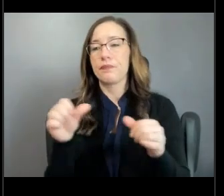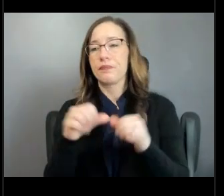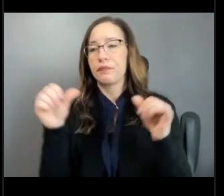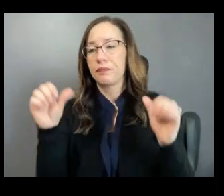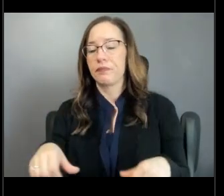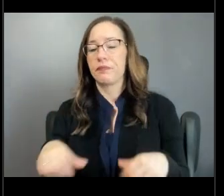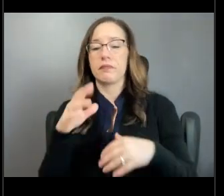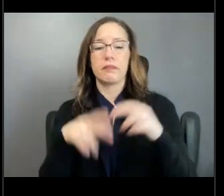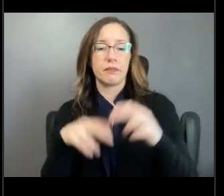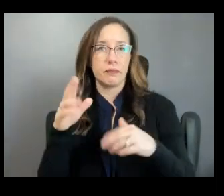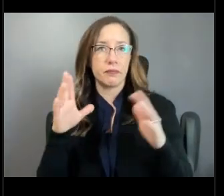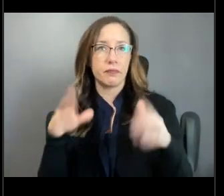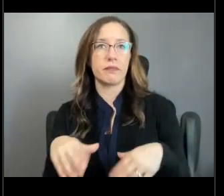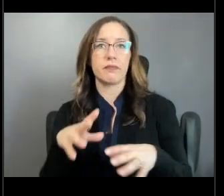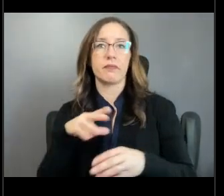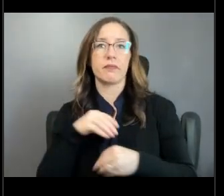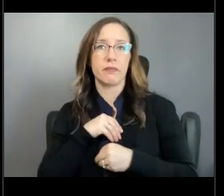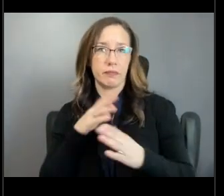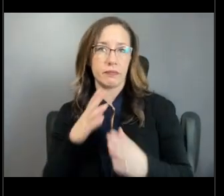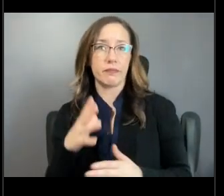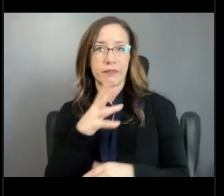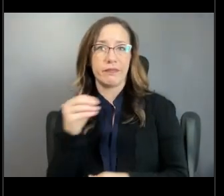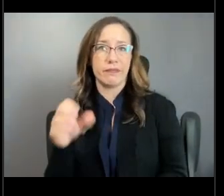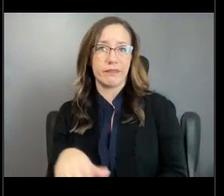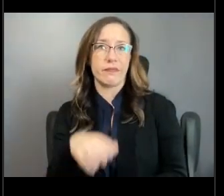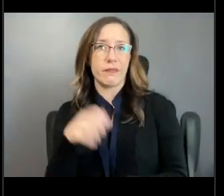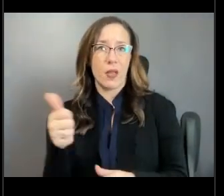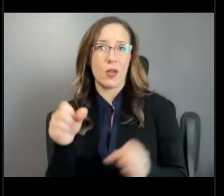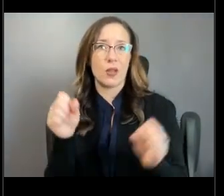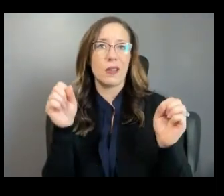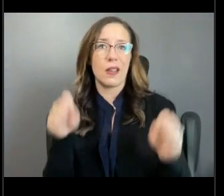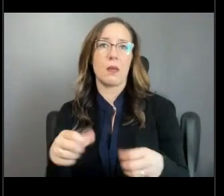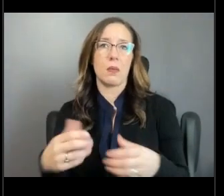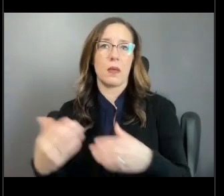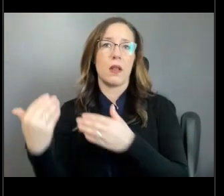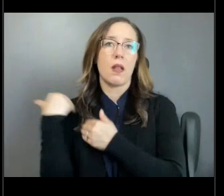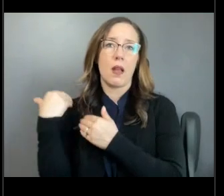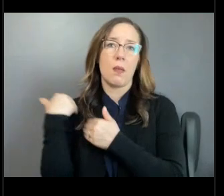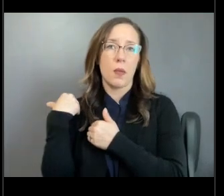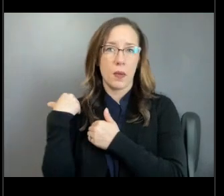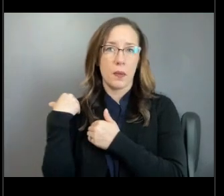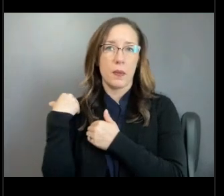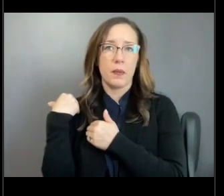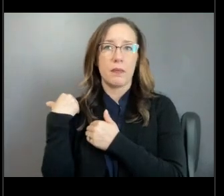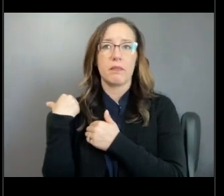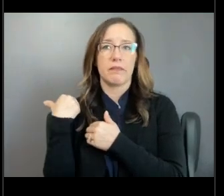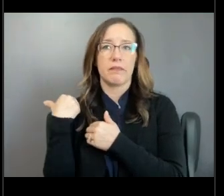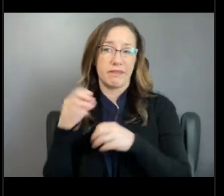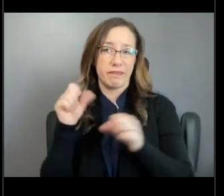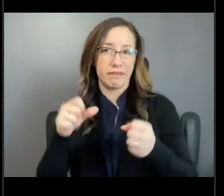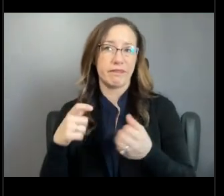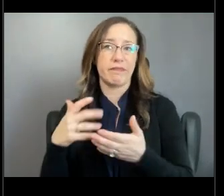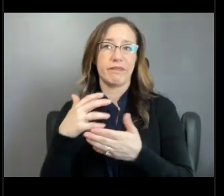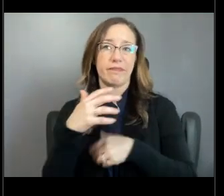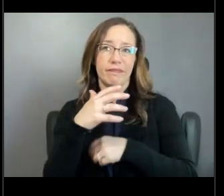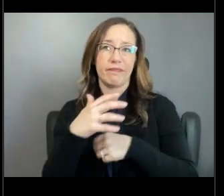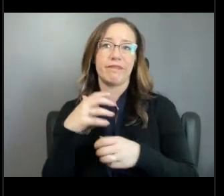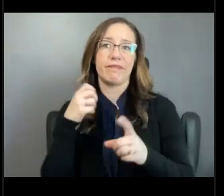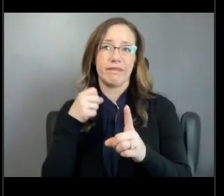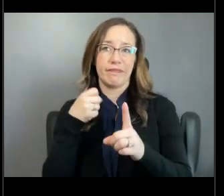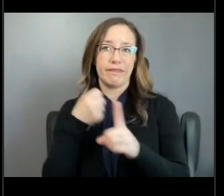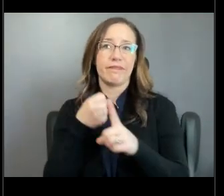builders and owners, and others can be held liable, incur penalties, and